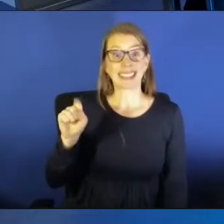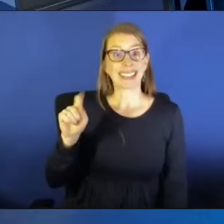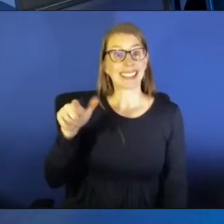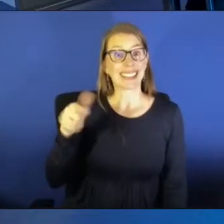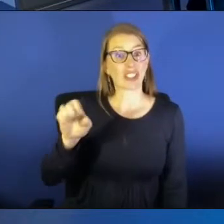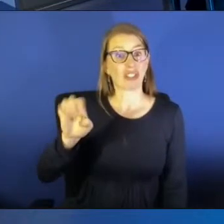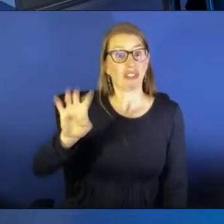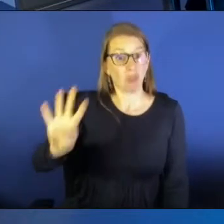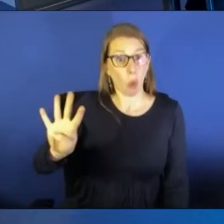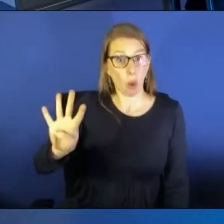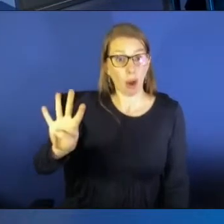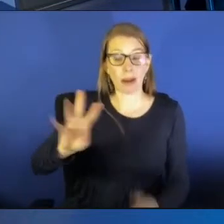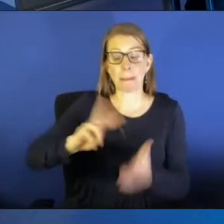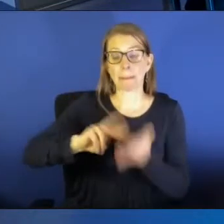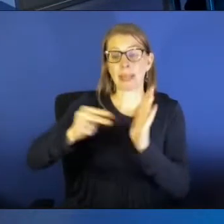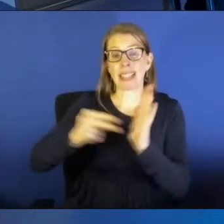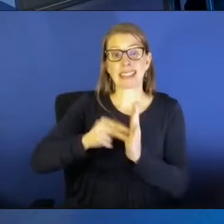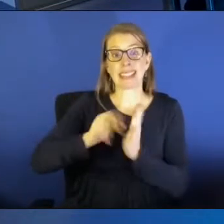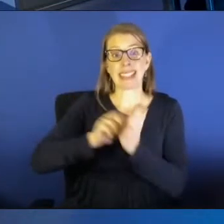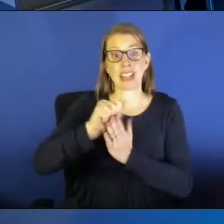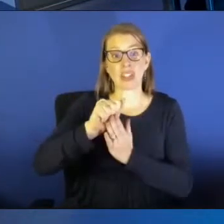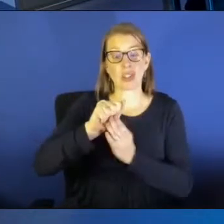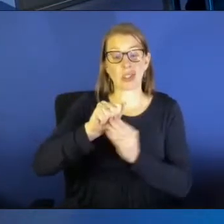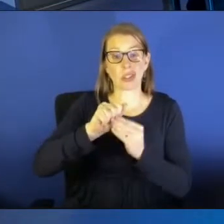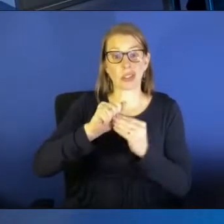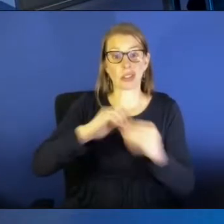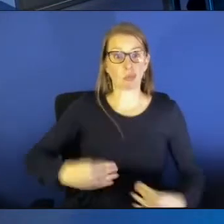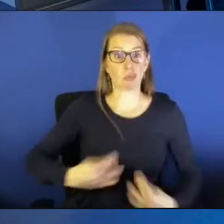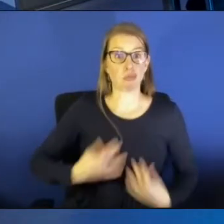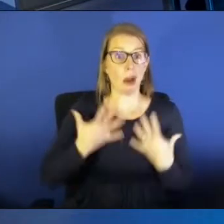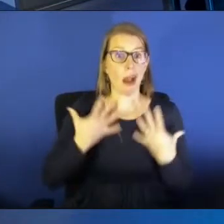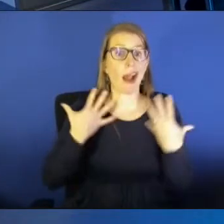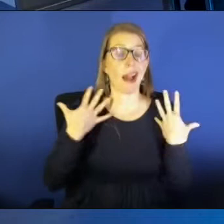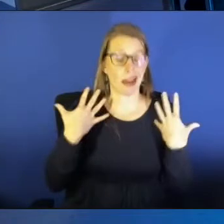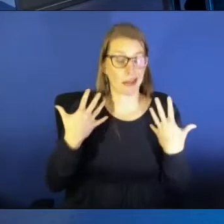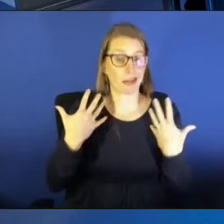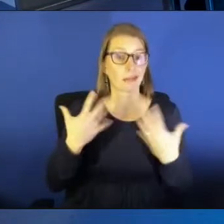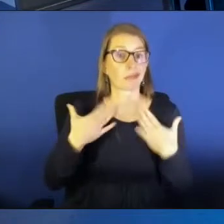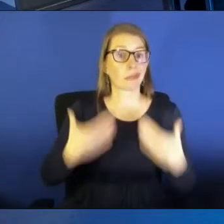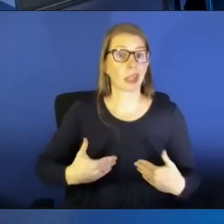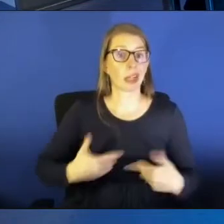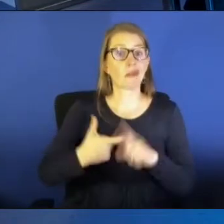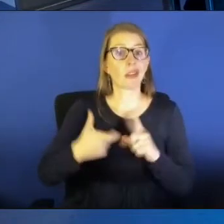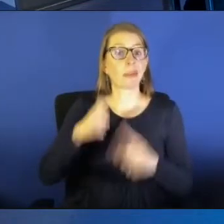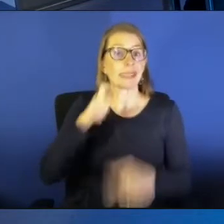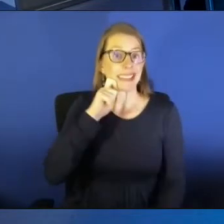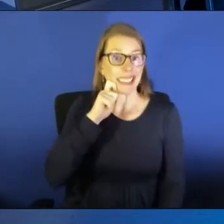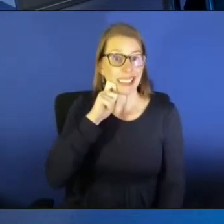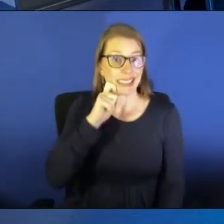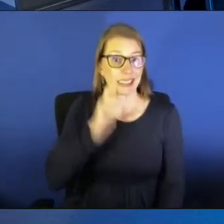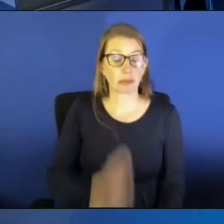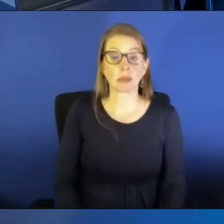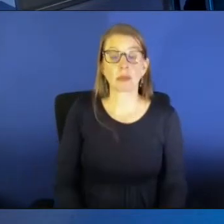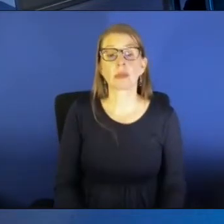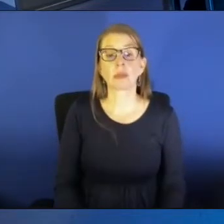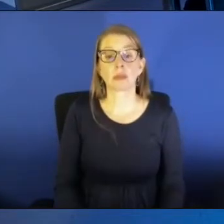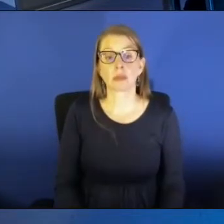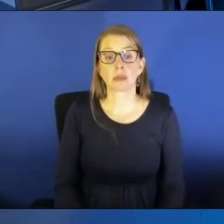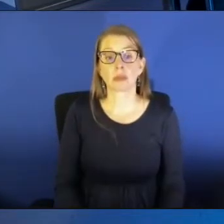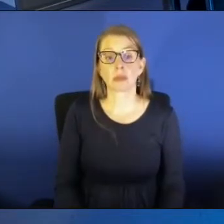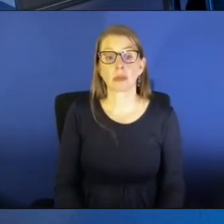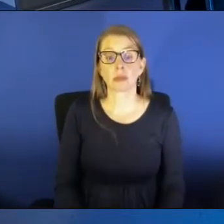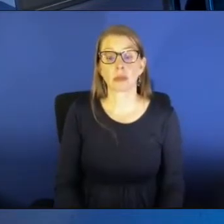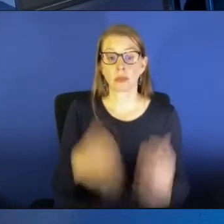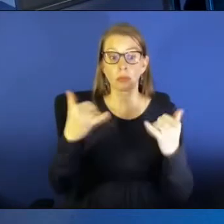has spread to other parts of the body from the skin. And right now, one of the best